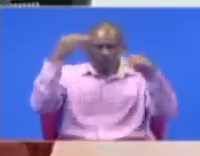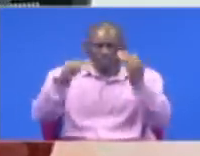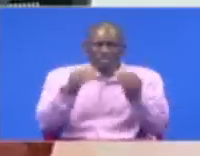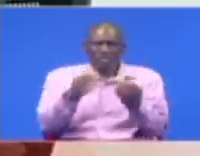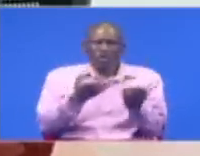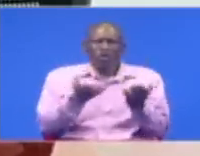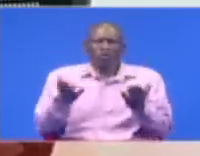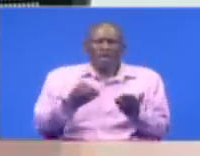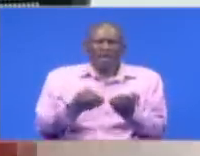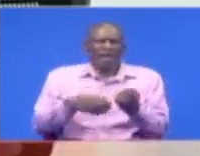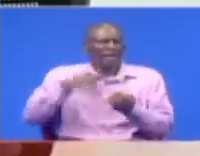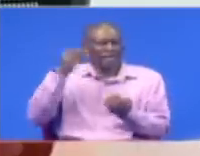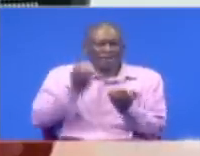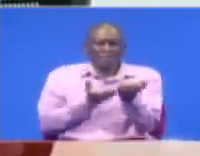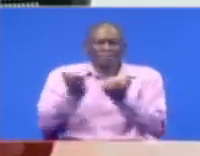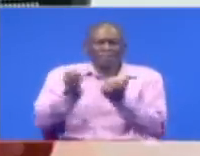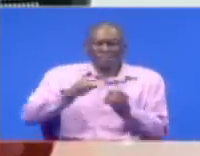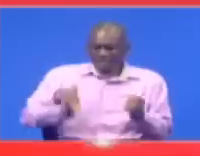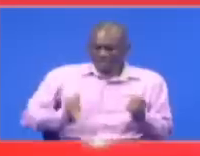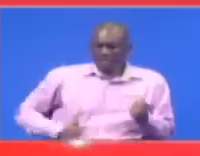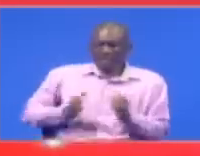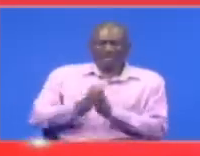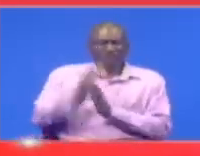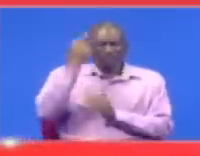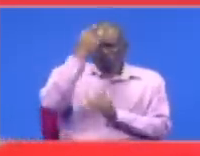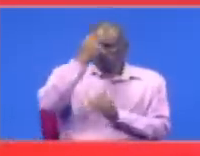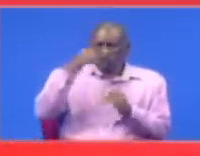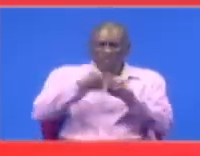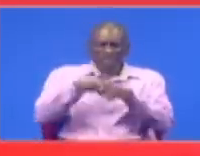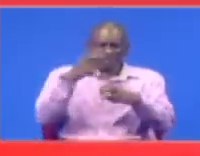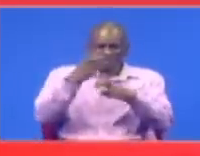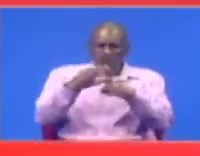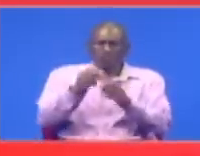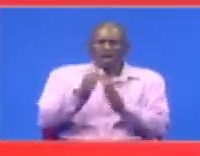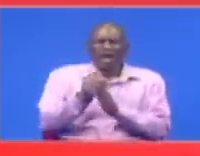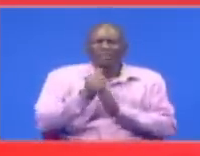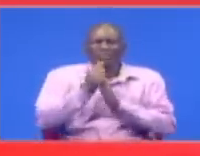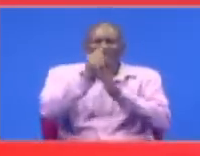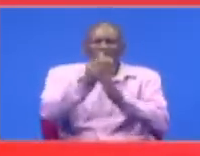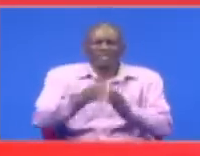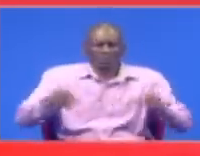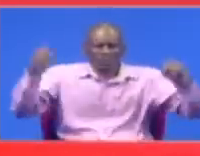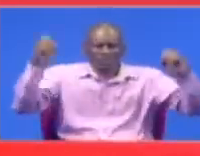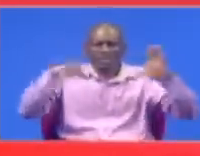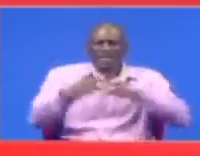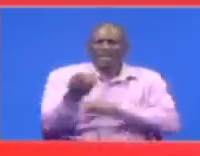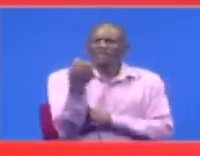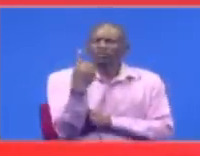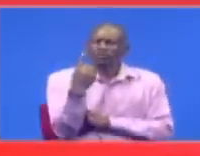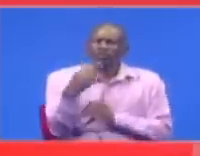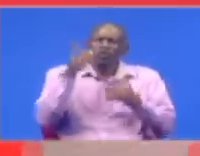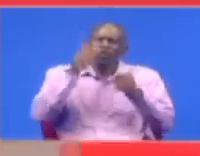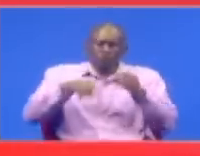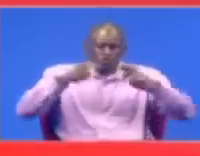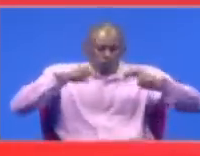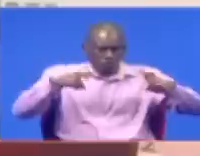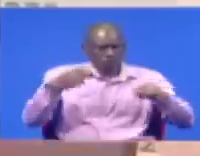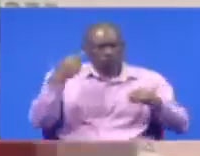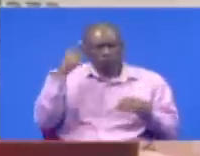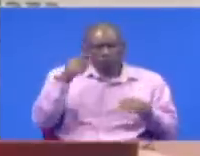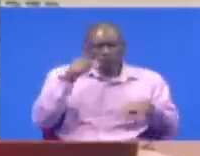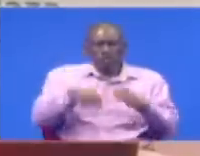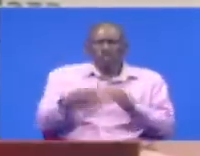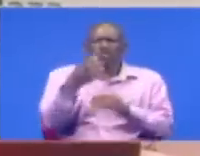business ethics, philosophy as a tool, and leadership really clearly understood what you are looking for are the